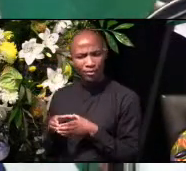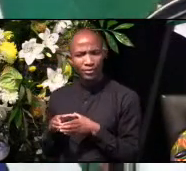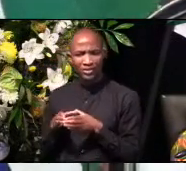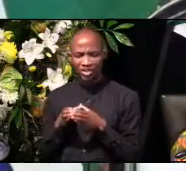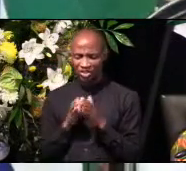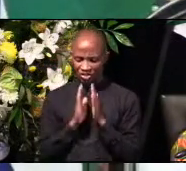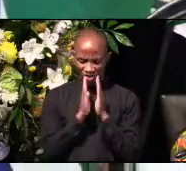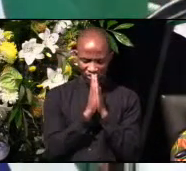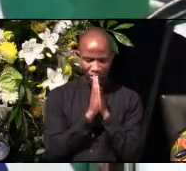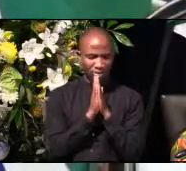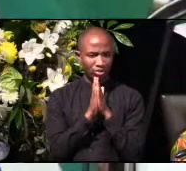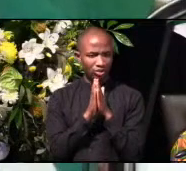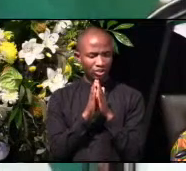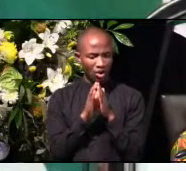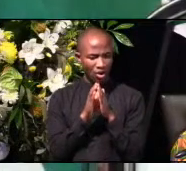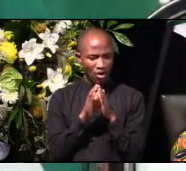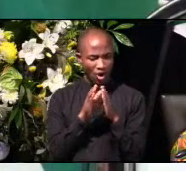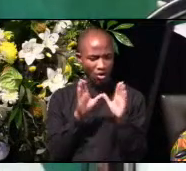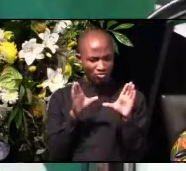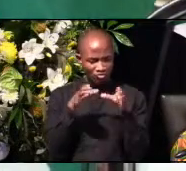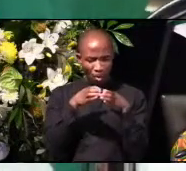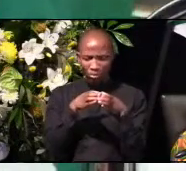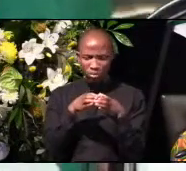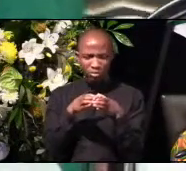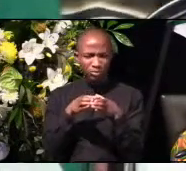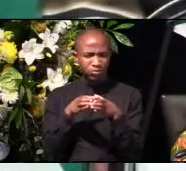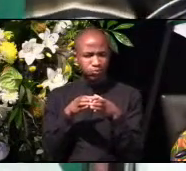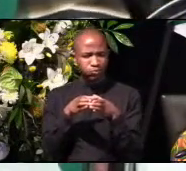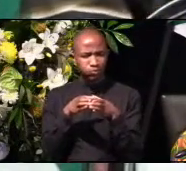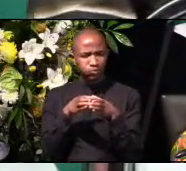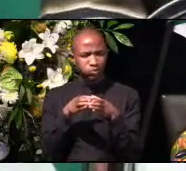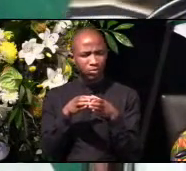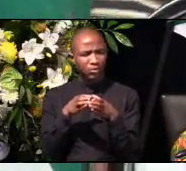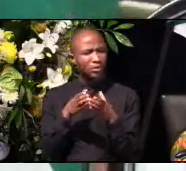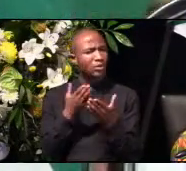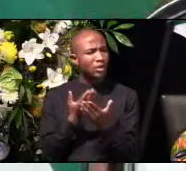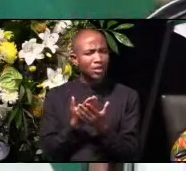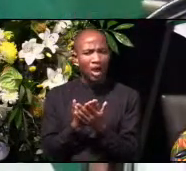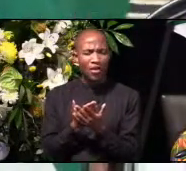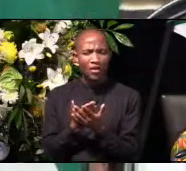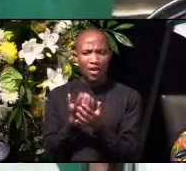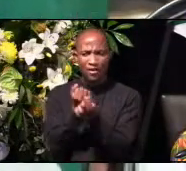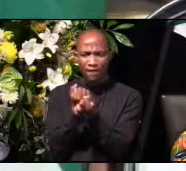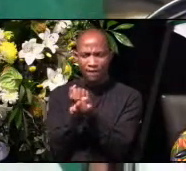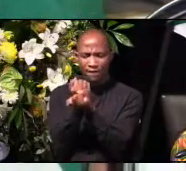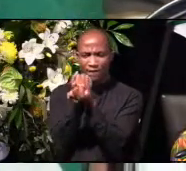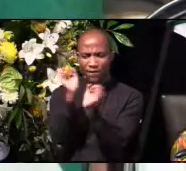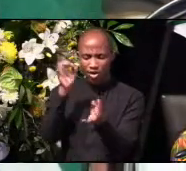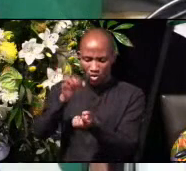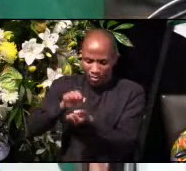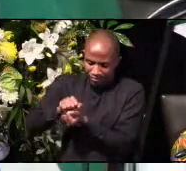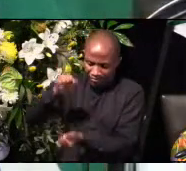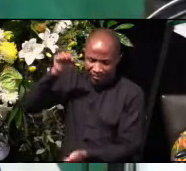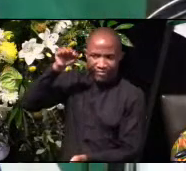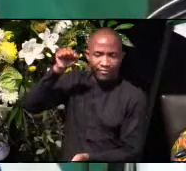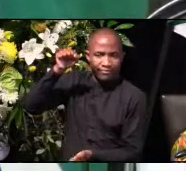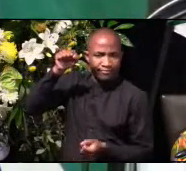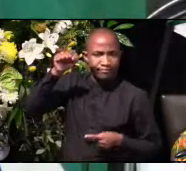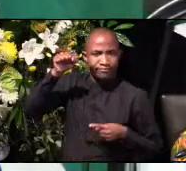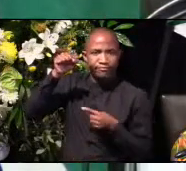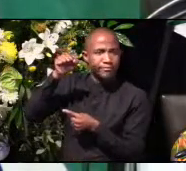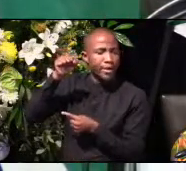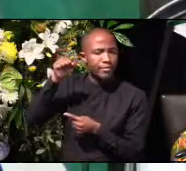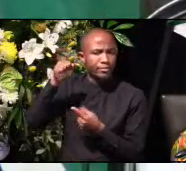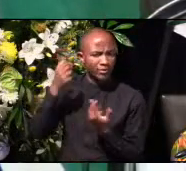groups participated it was able to produce a freedom Charter that same